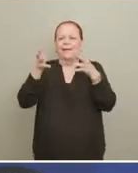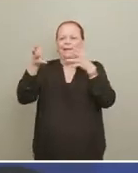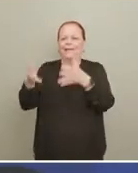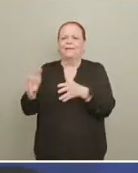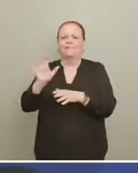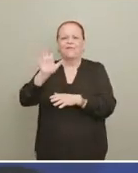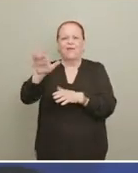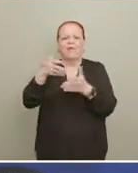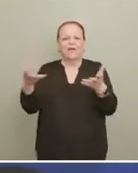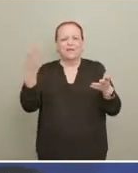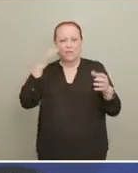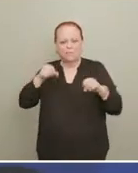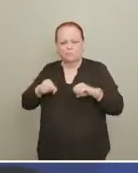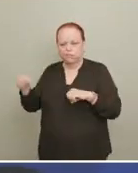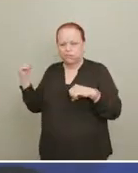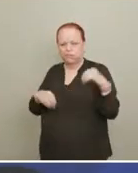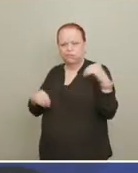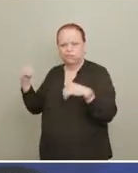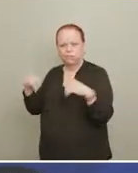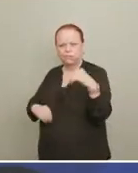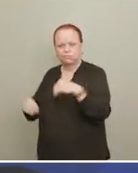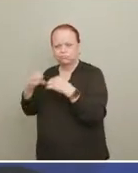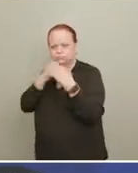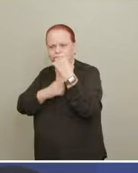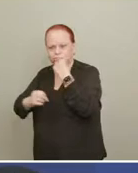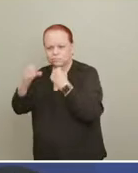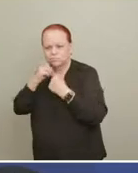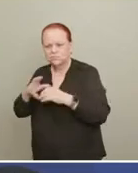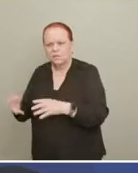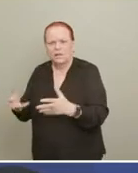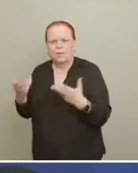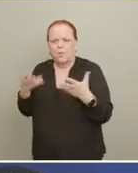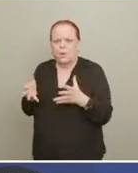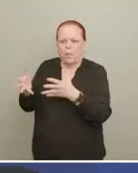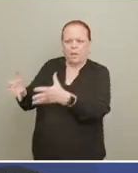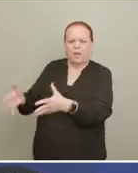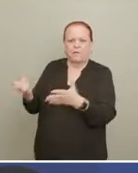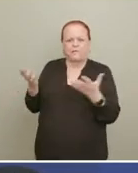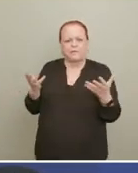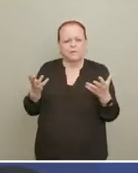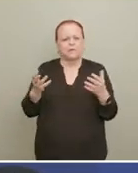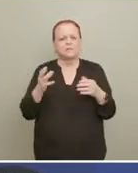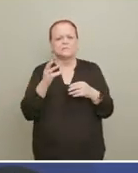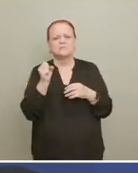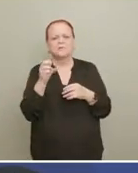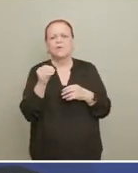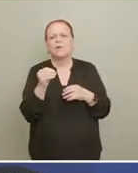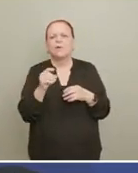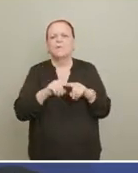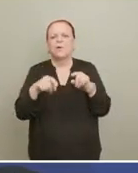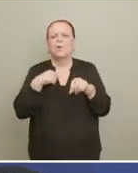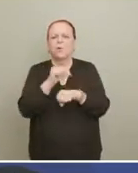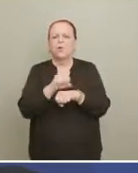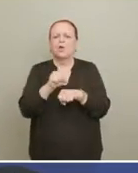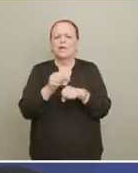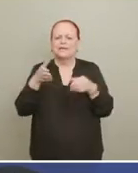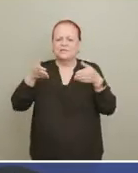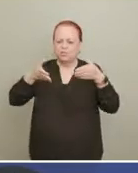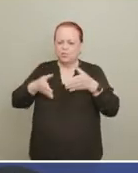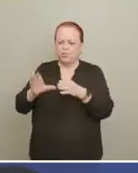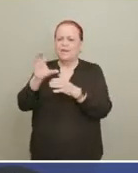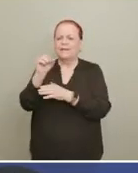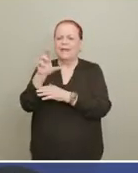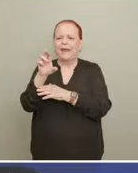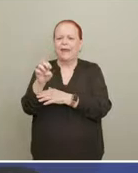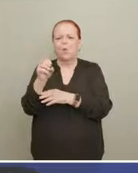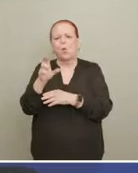fear of them being stolen while they get the care they need. So we're intending to go more to them on the street. That's what we call street care, street